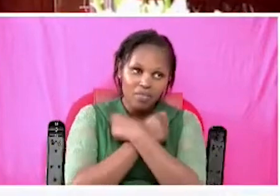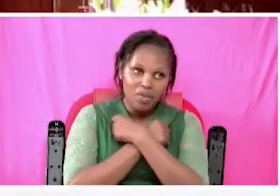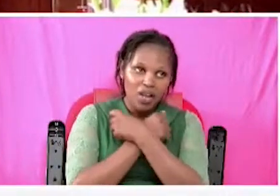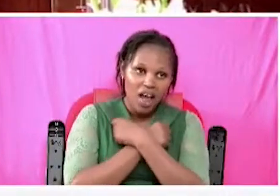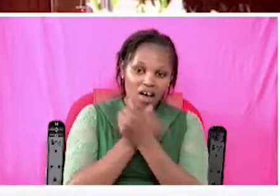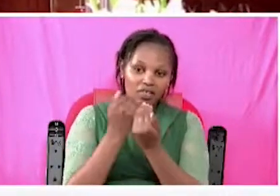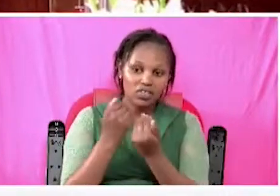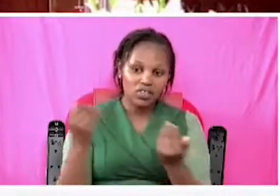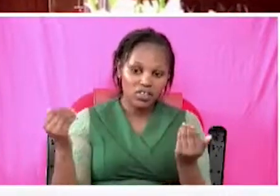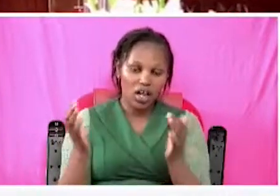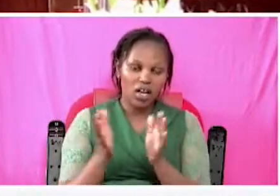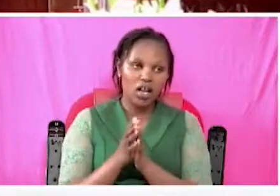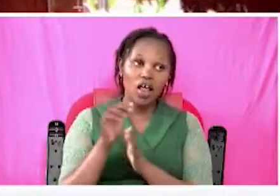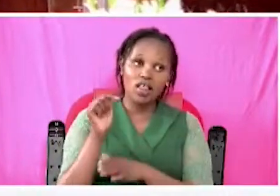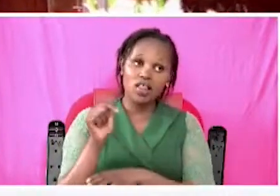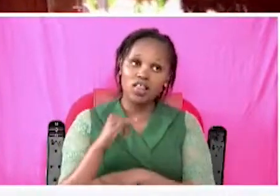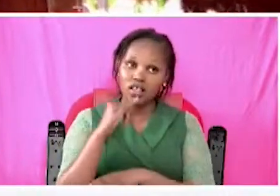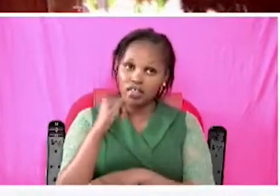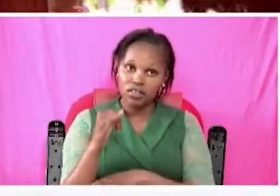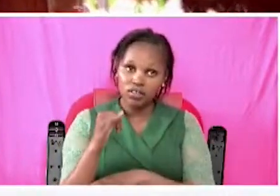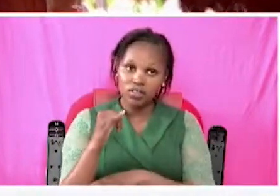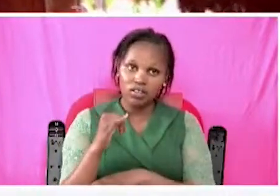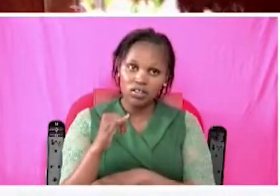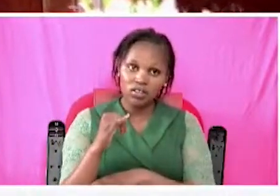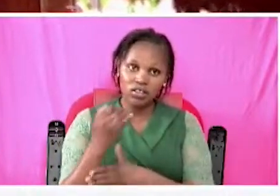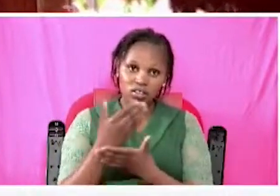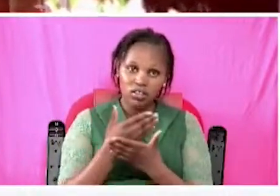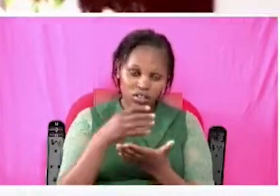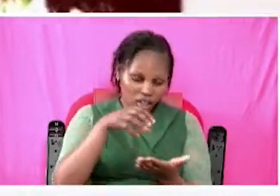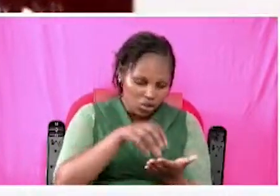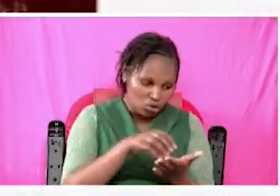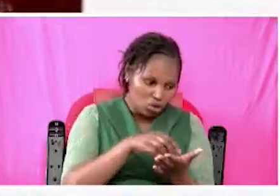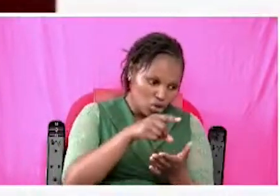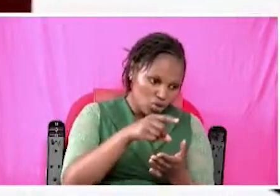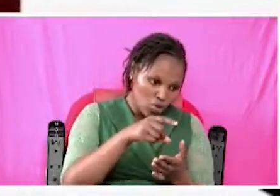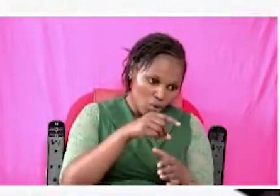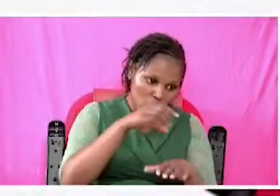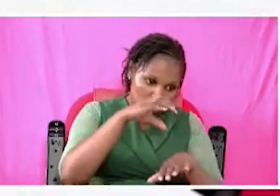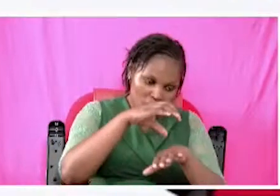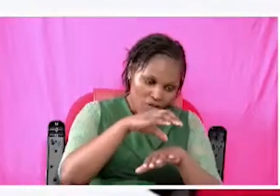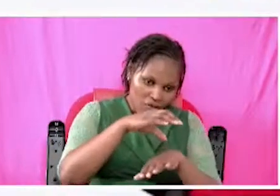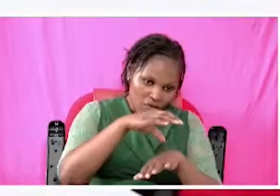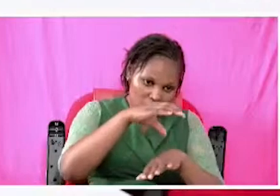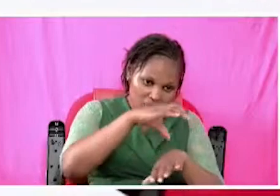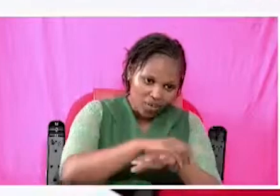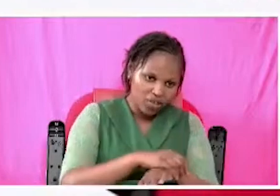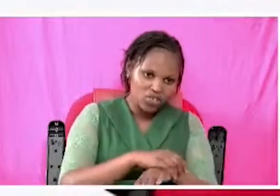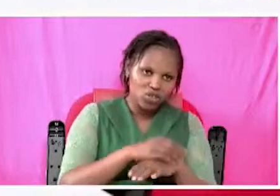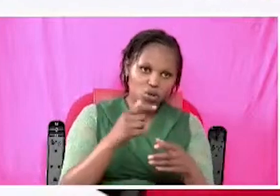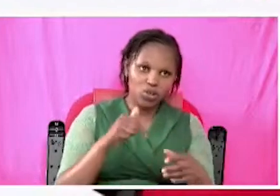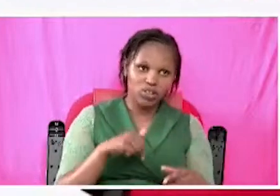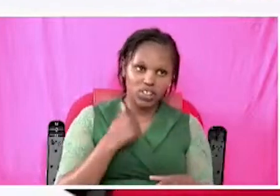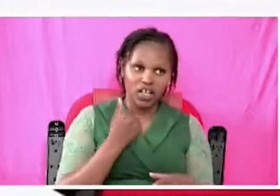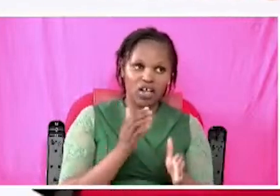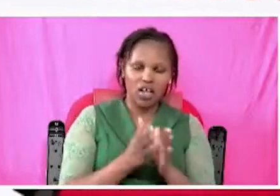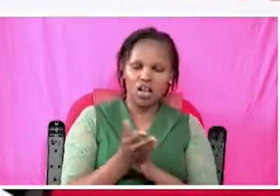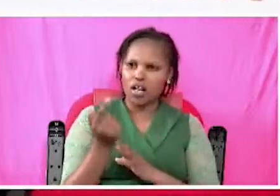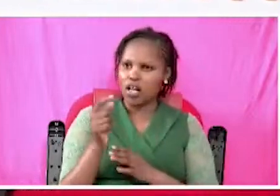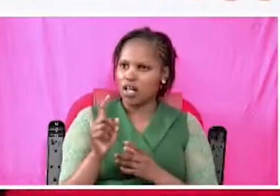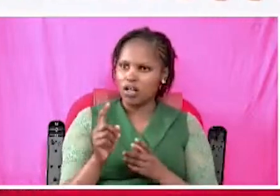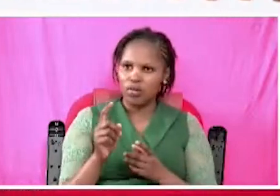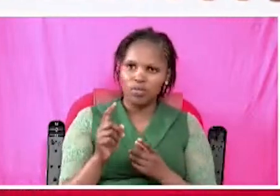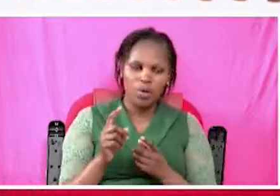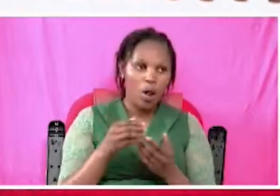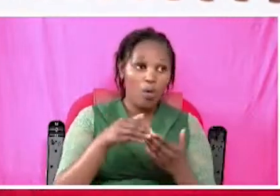And this is the situation you found yourself. And he comes to him even more than a